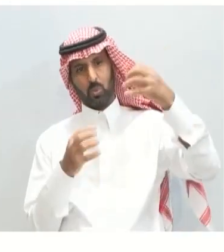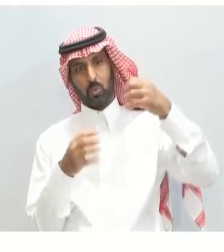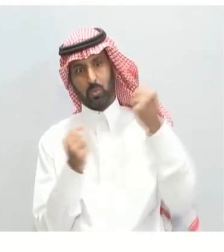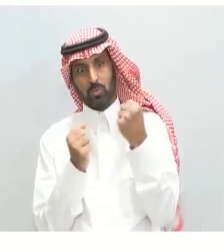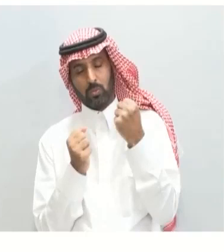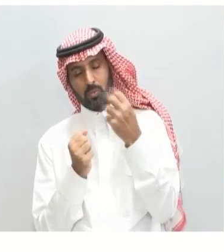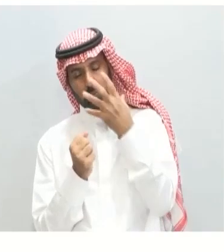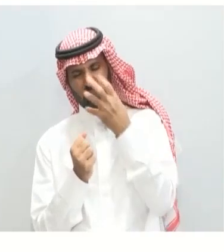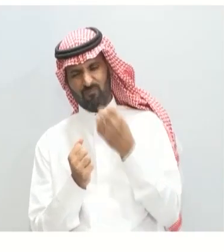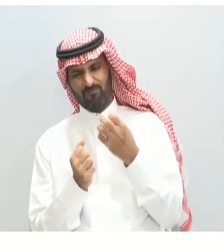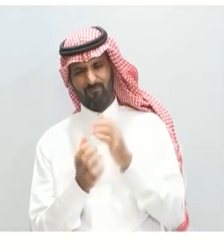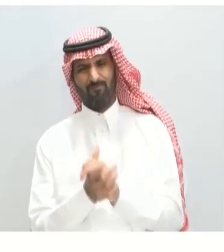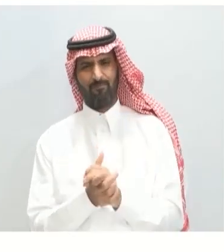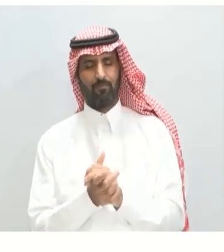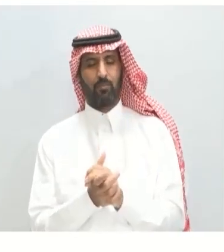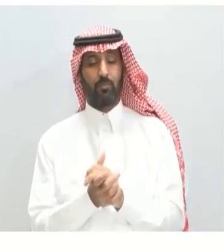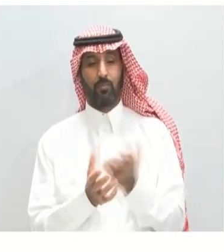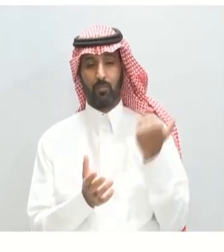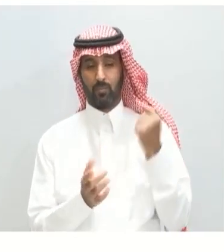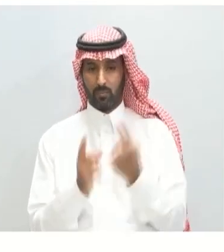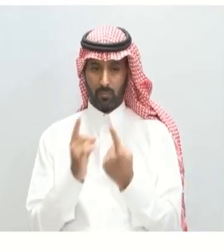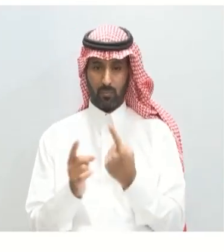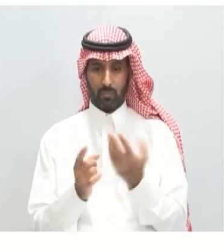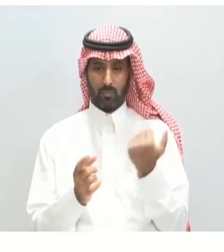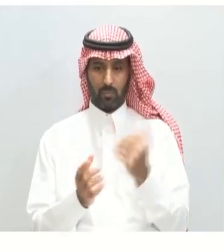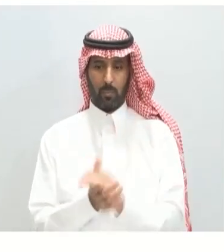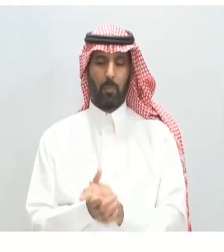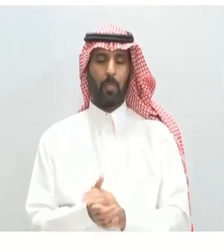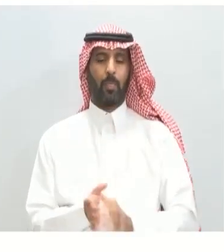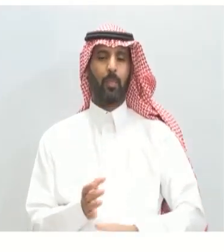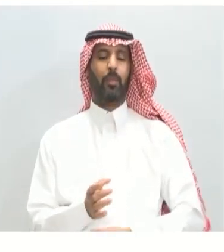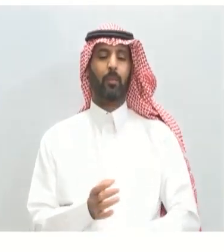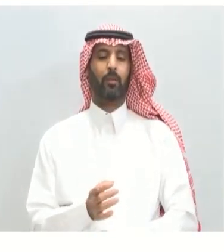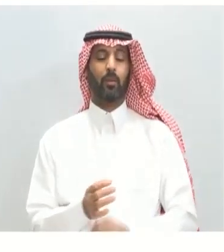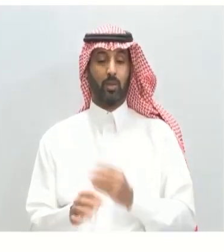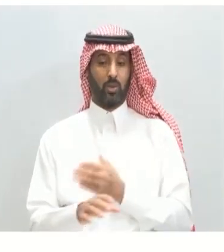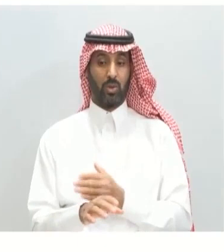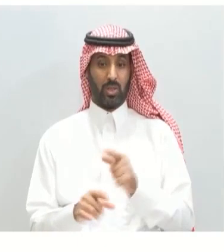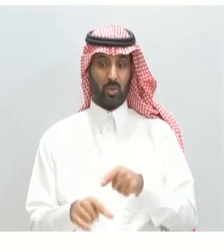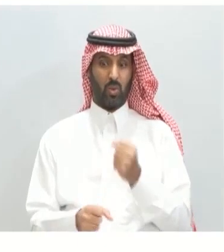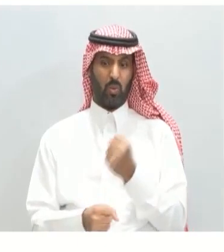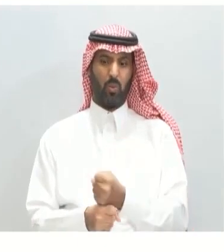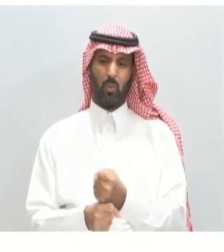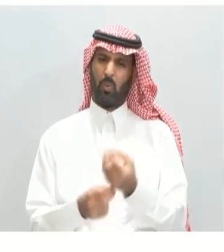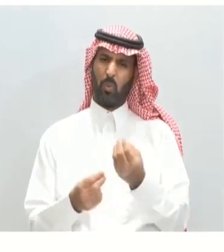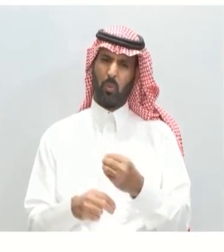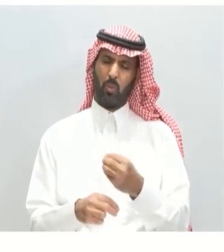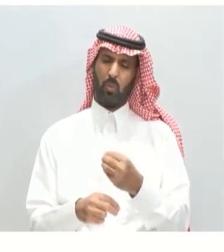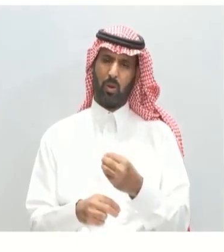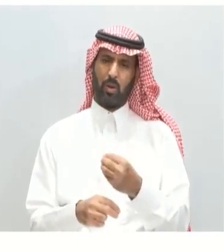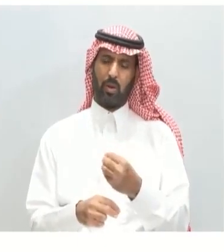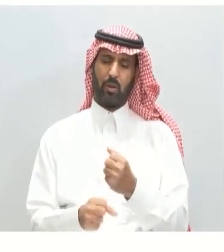is depressing. If you remember from the conversation lesson, the longer I wait, this